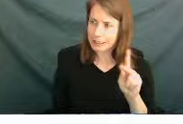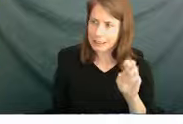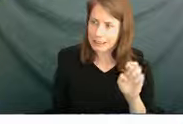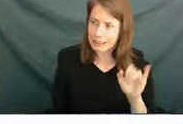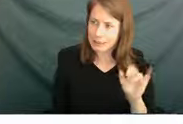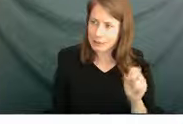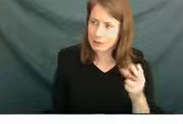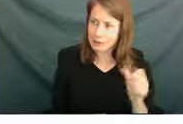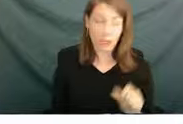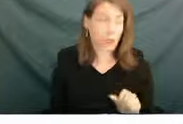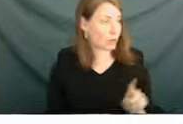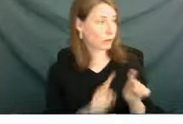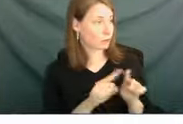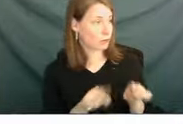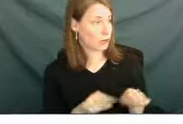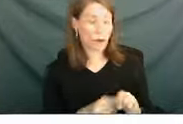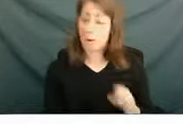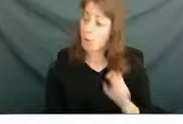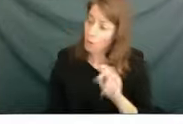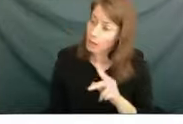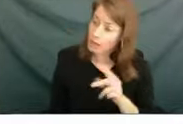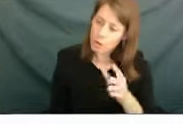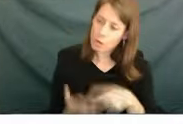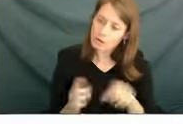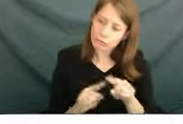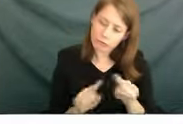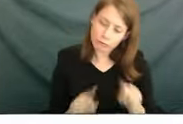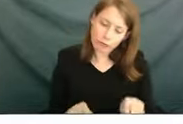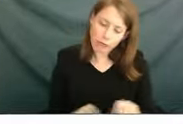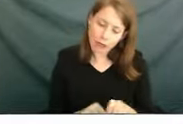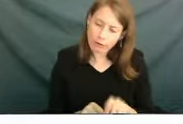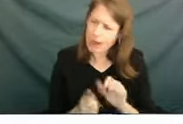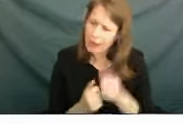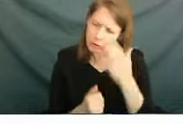triangle? How do you know it's 4? Because if you